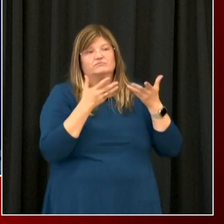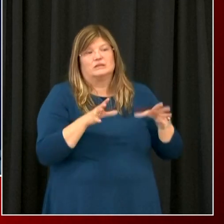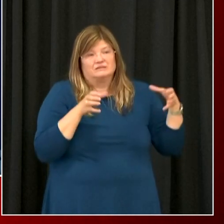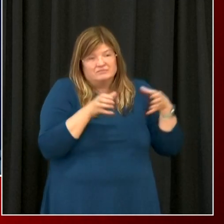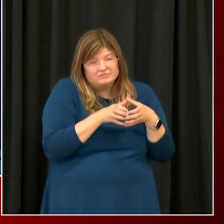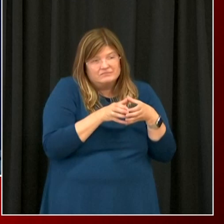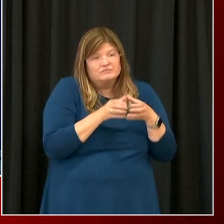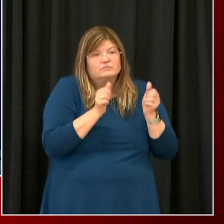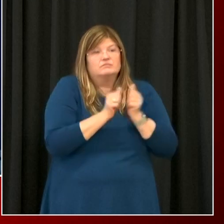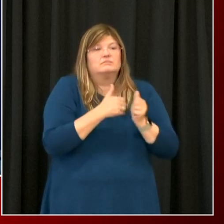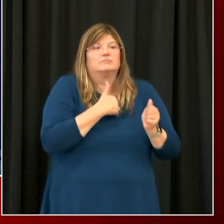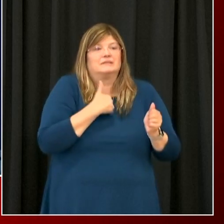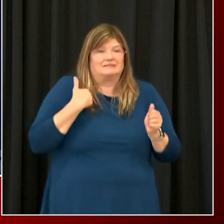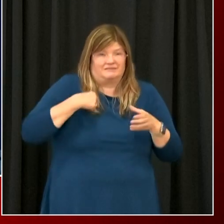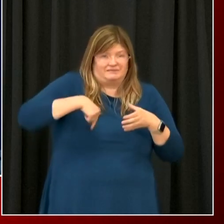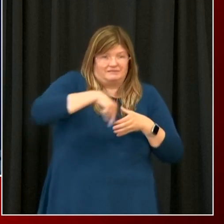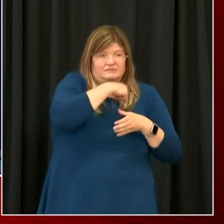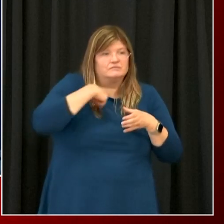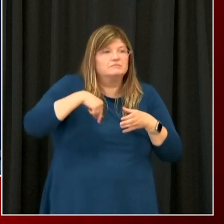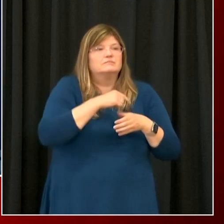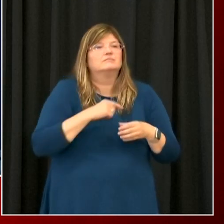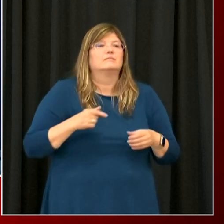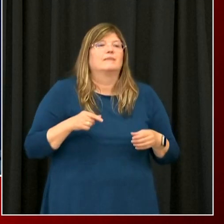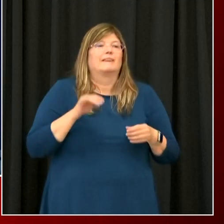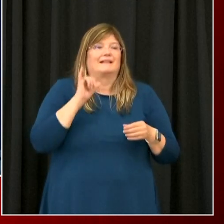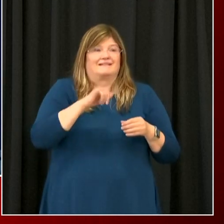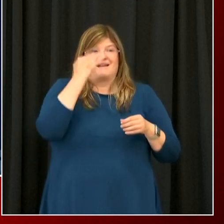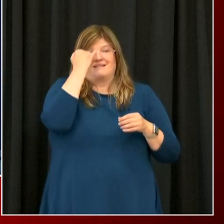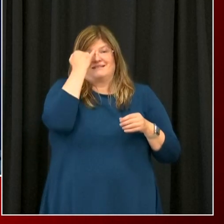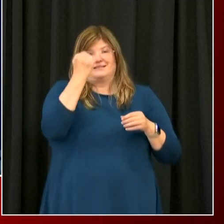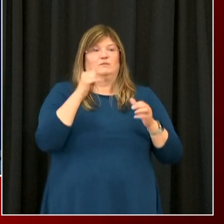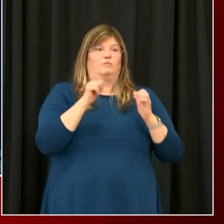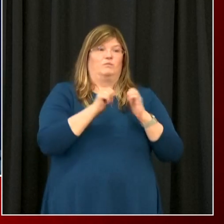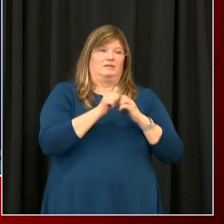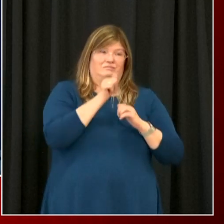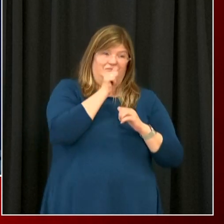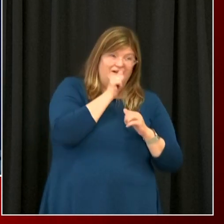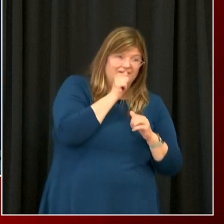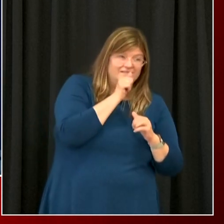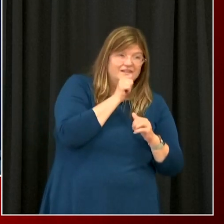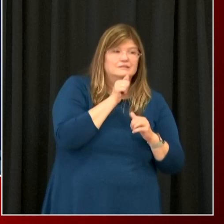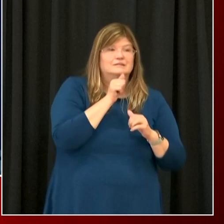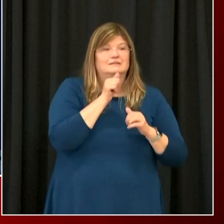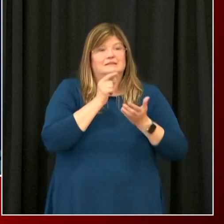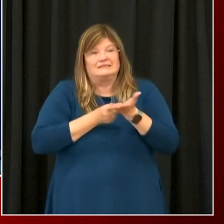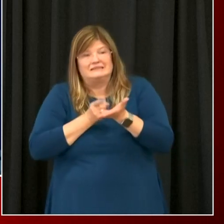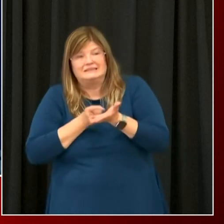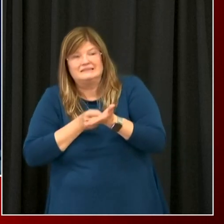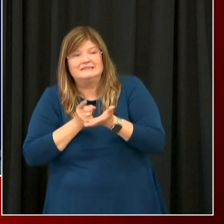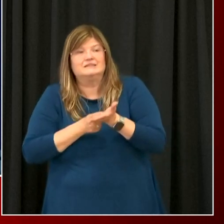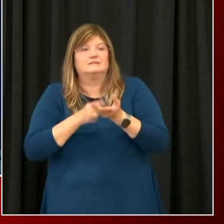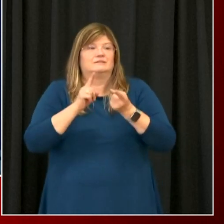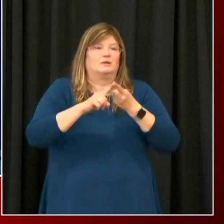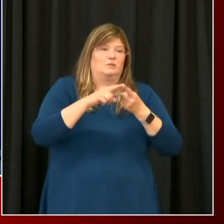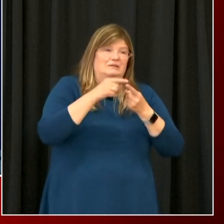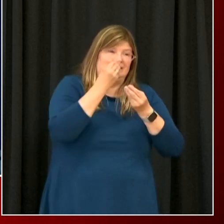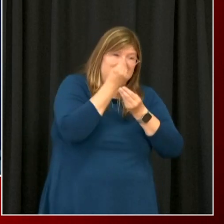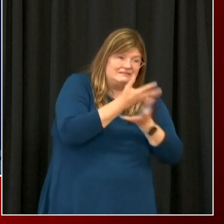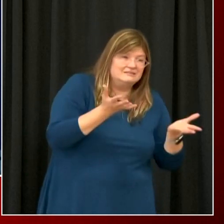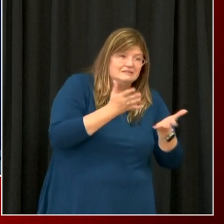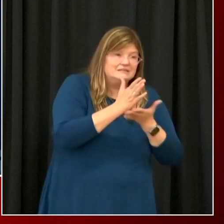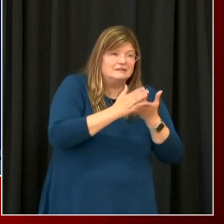membership. The idea behind that private conversation was to let some members of our agency know how the